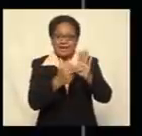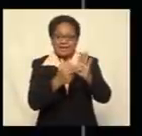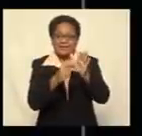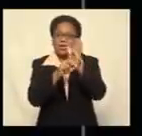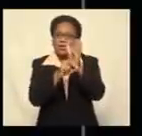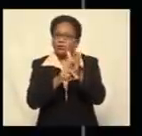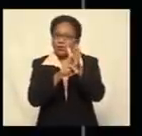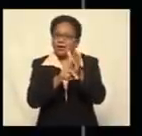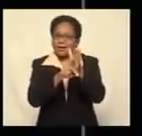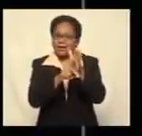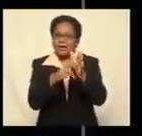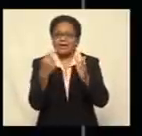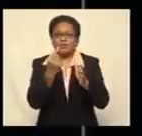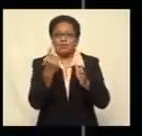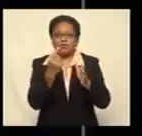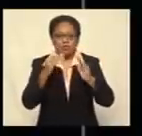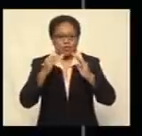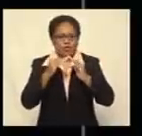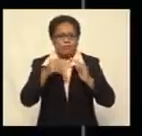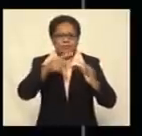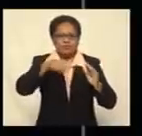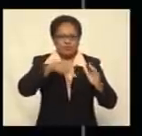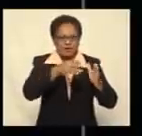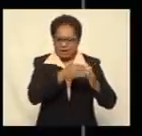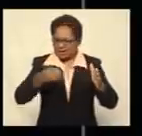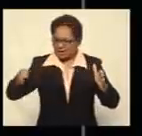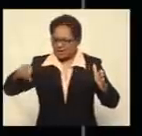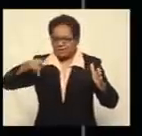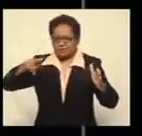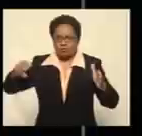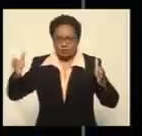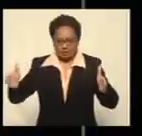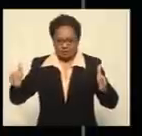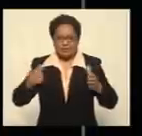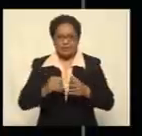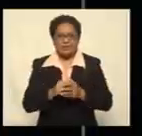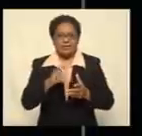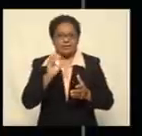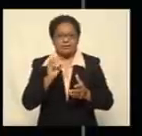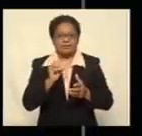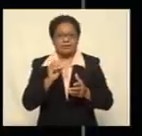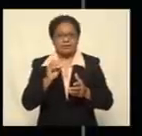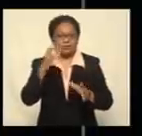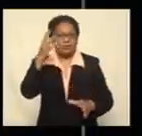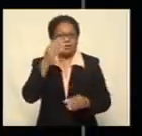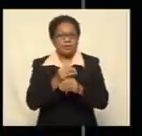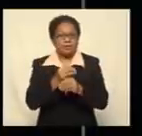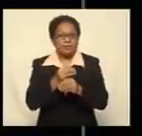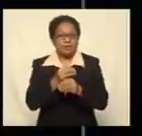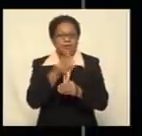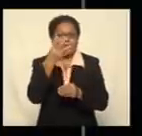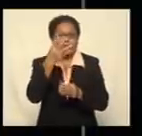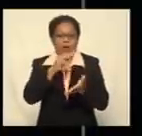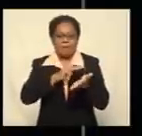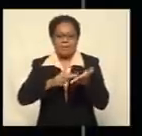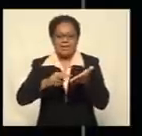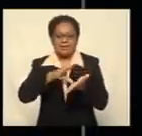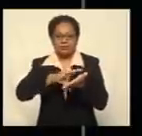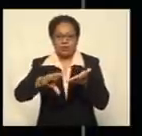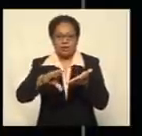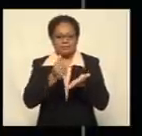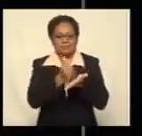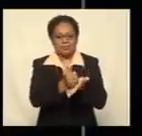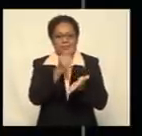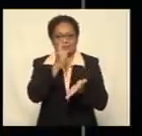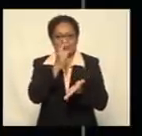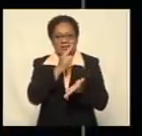those along the Suvarnasori corridor, which will come to a total cost of over $4 million. Minister for Economy